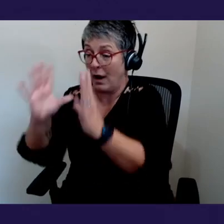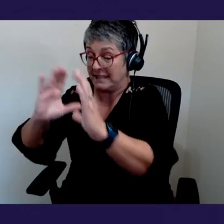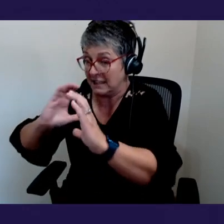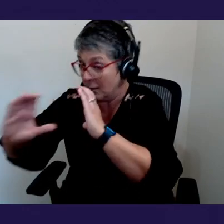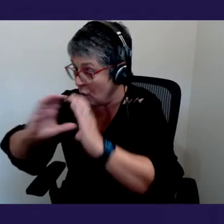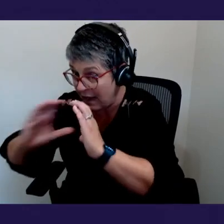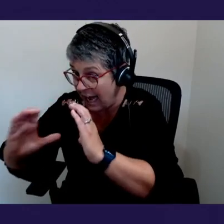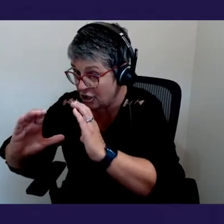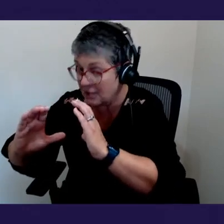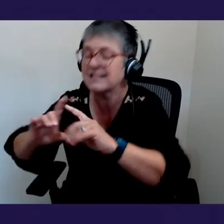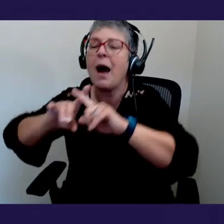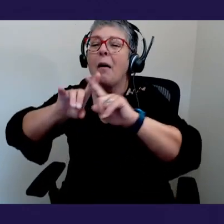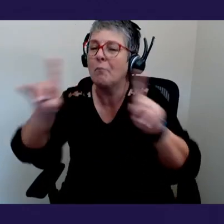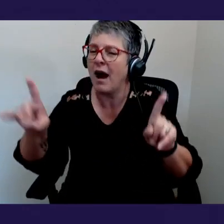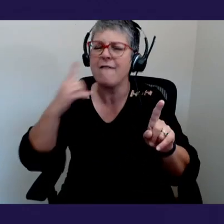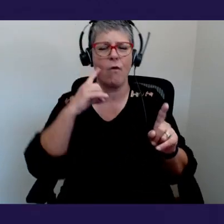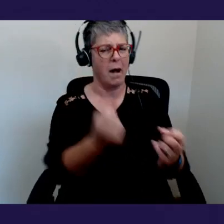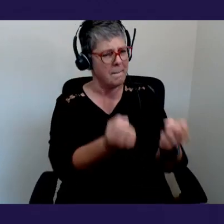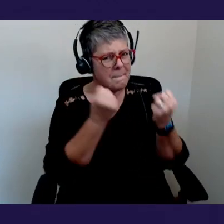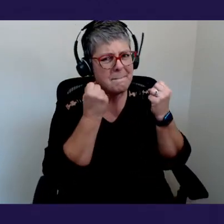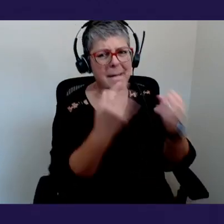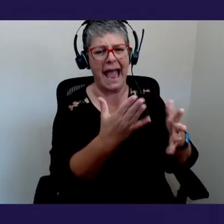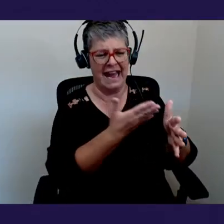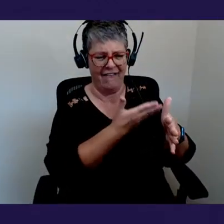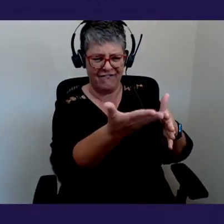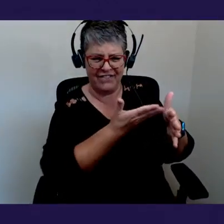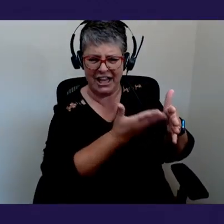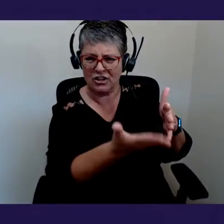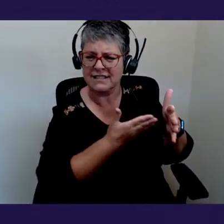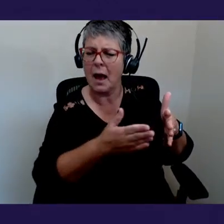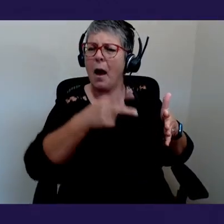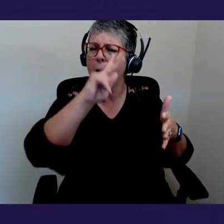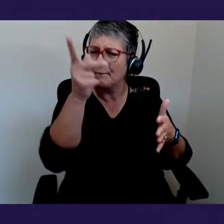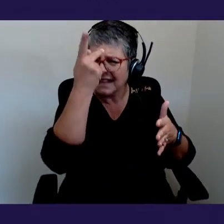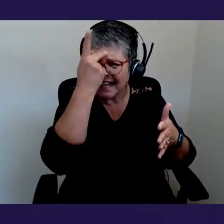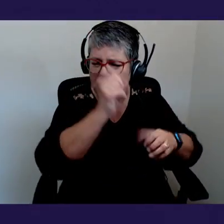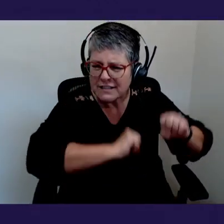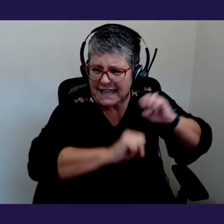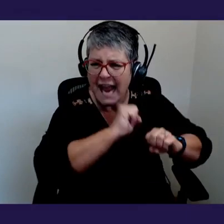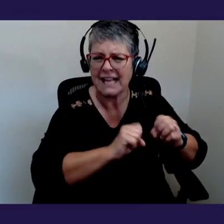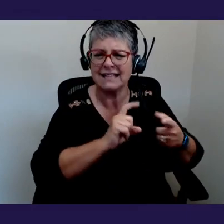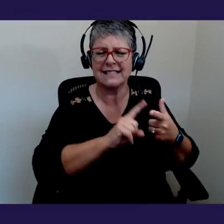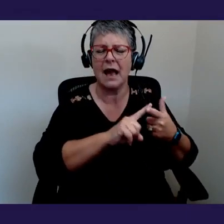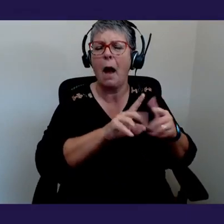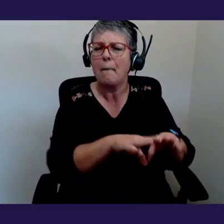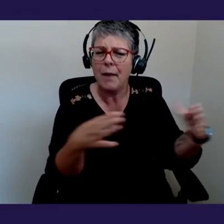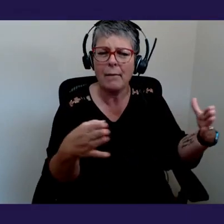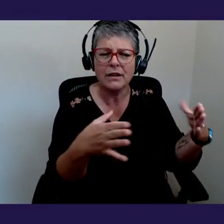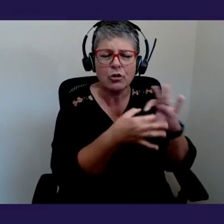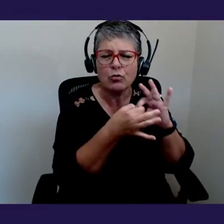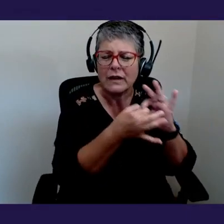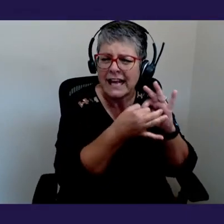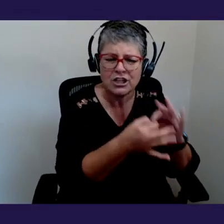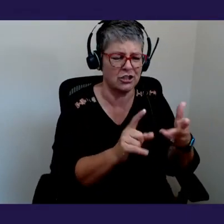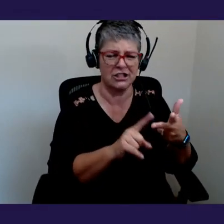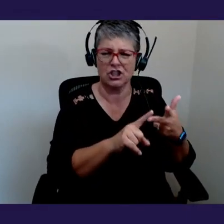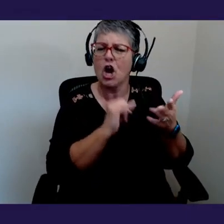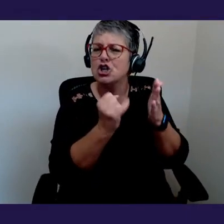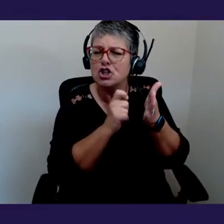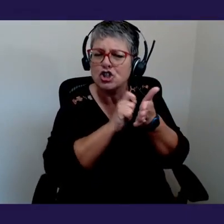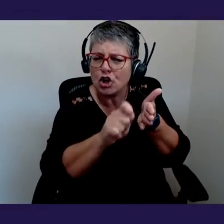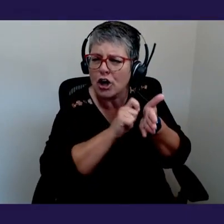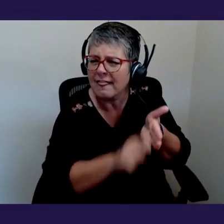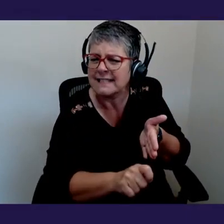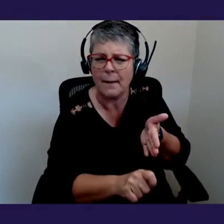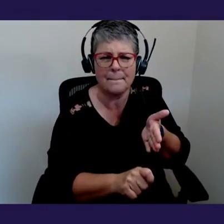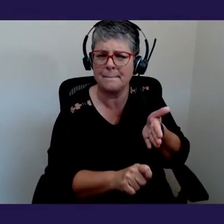but in many, many other fields, political science, cultural anthropology, public relations, journalism, they have